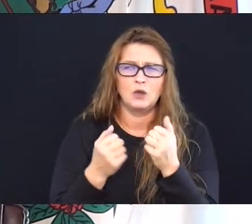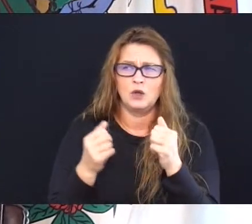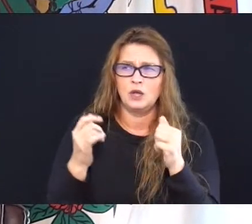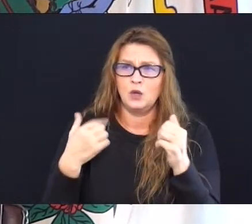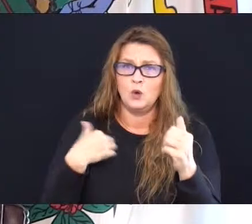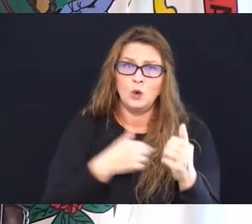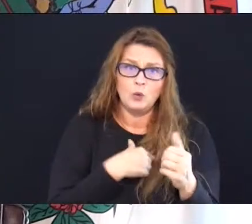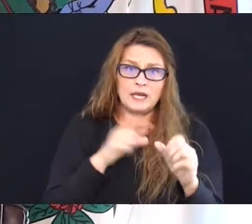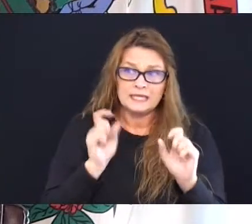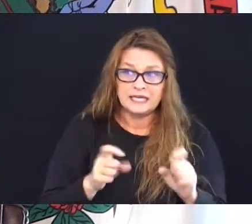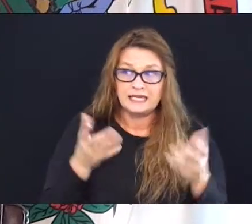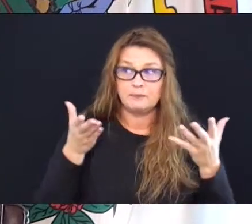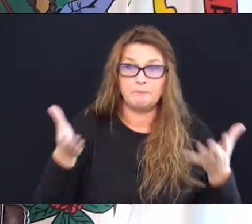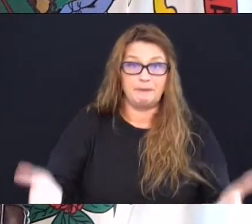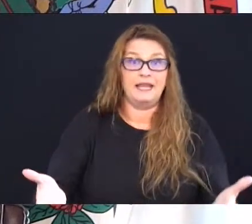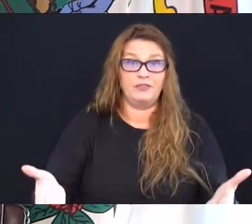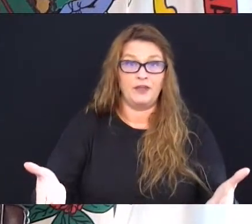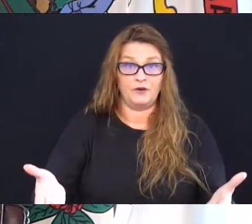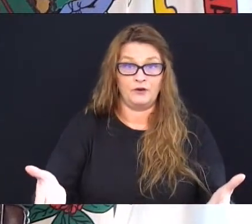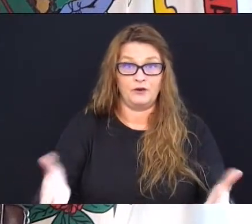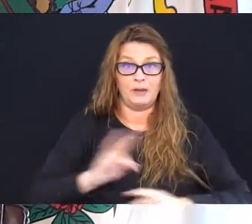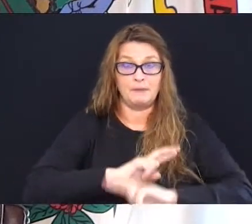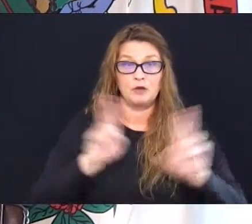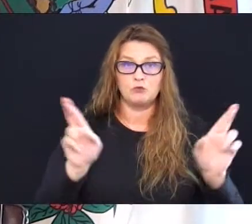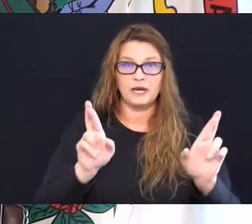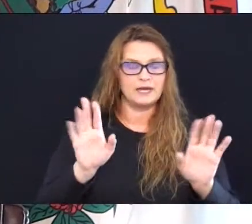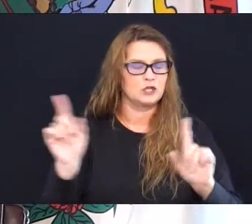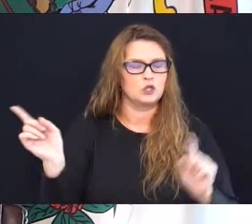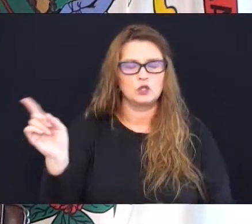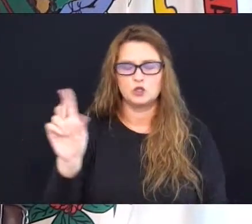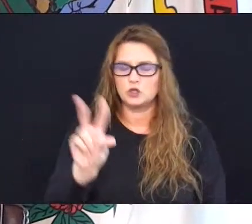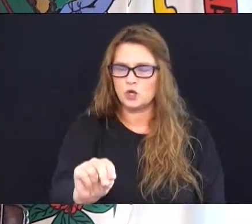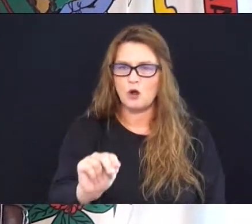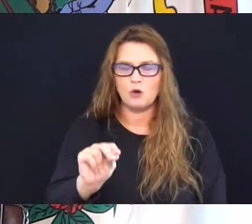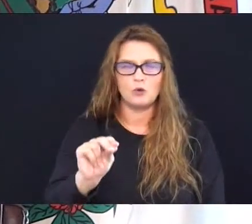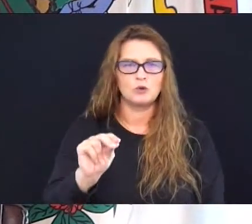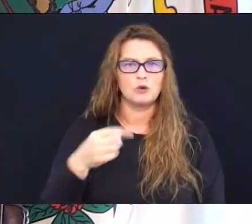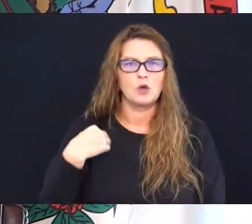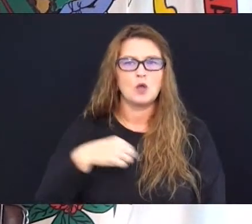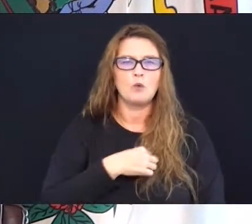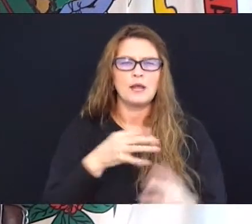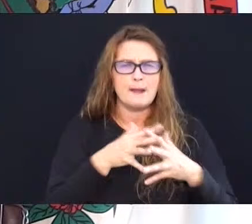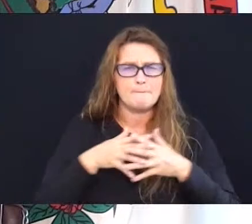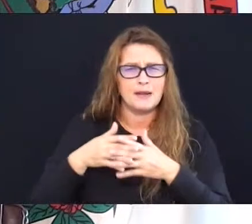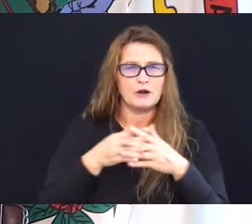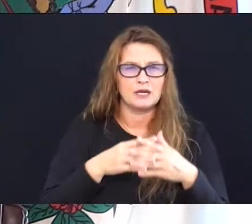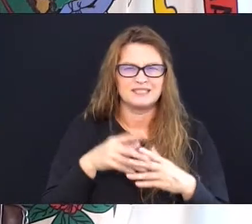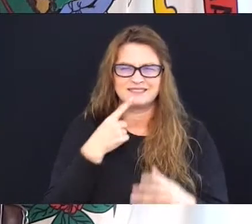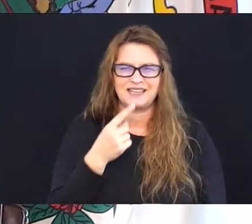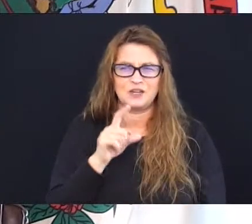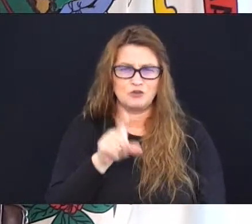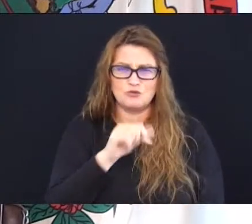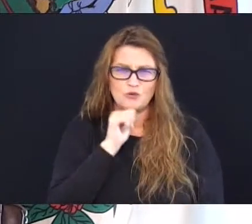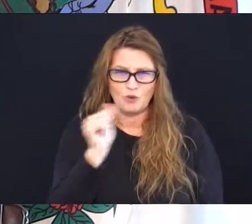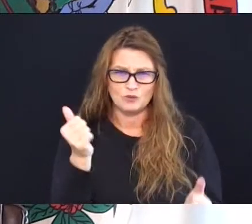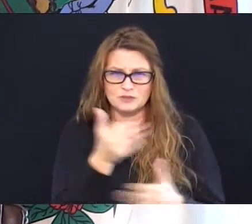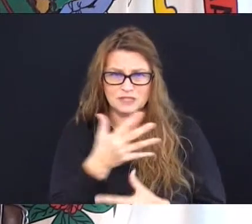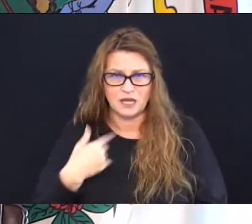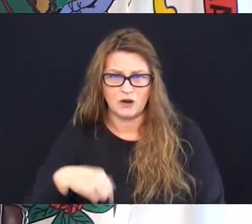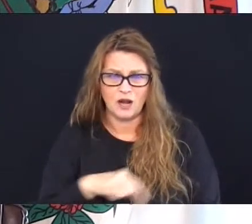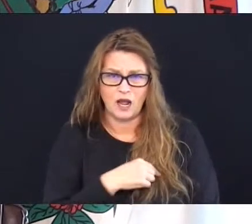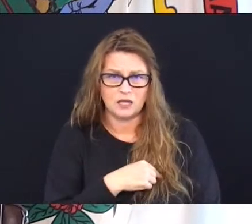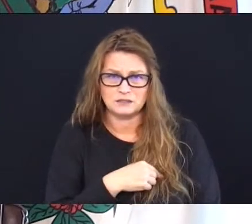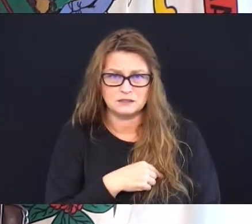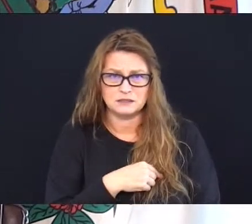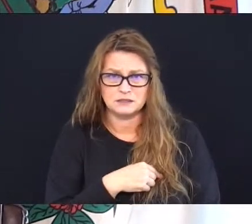be there. We best better stand up and say, no, Putin, you're not going to scare us anymore. You're not going to scare us